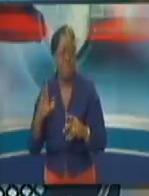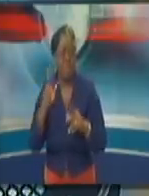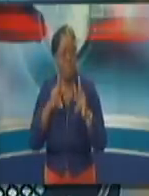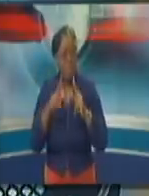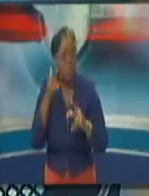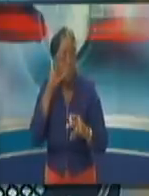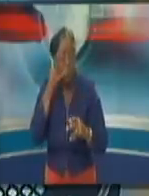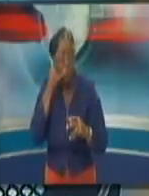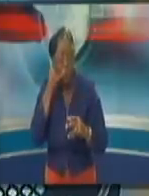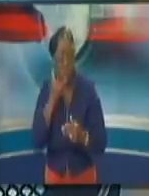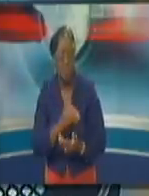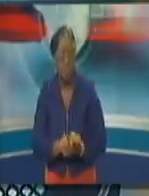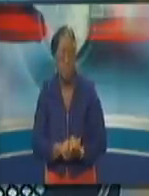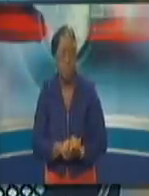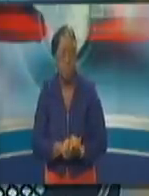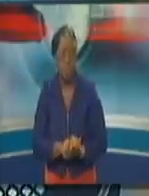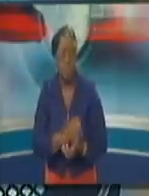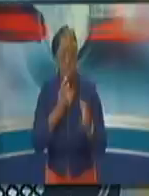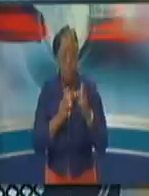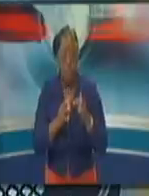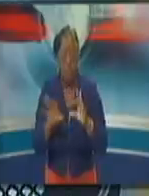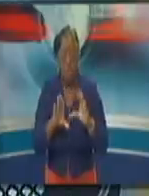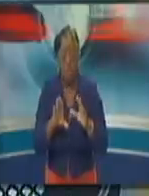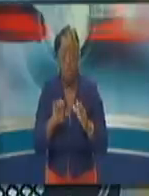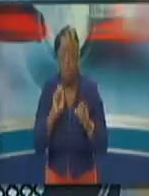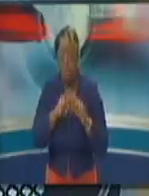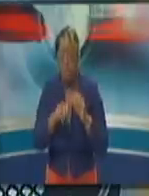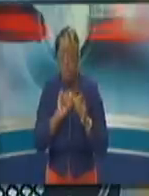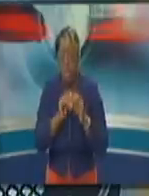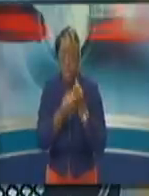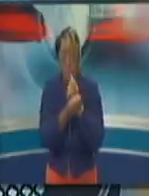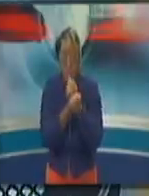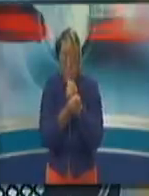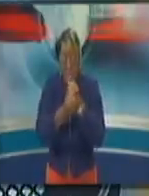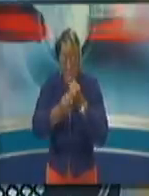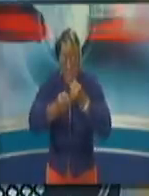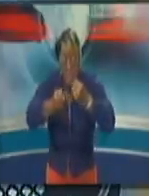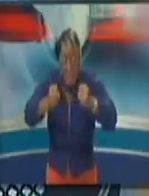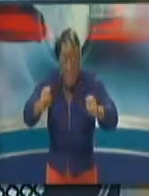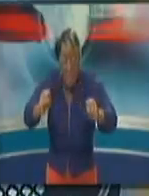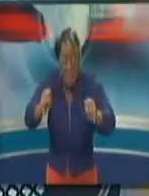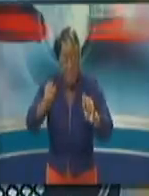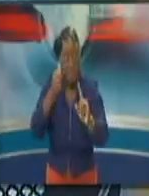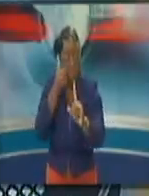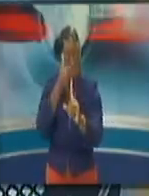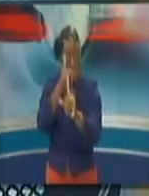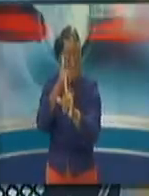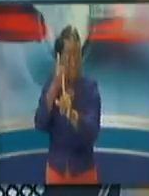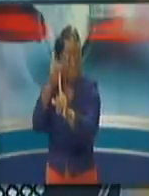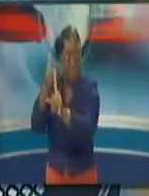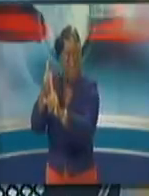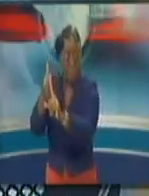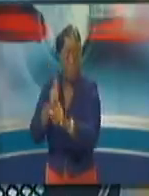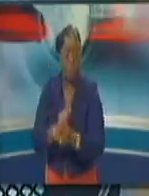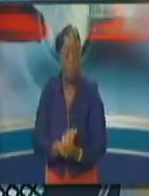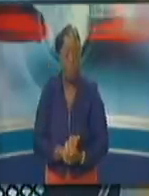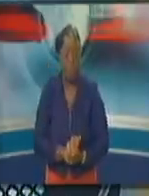assistance. Whatever you do it in the way that is most safe so that you do not